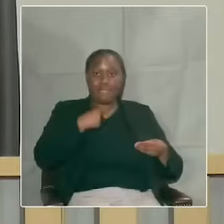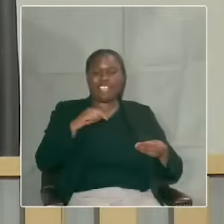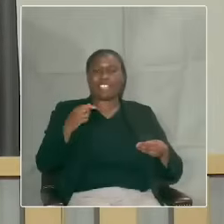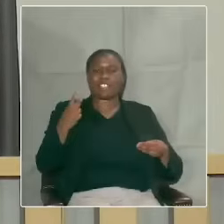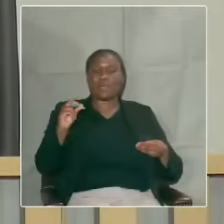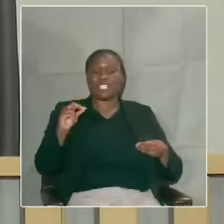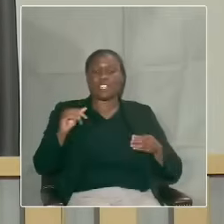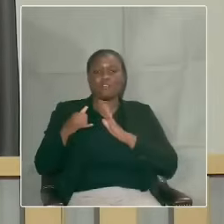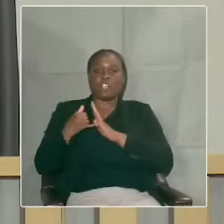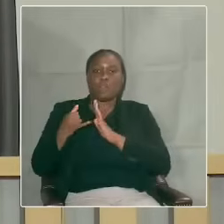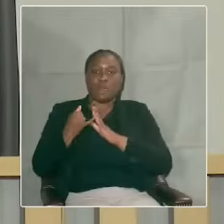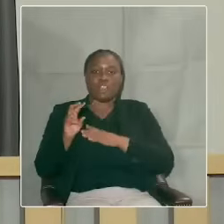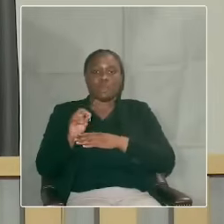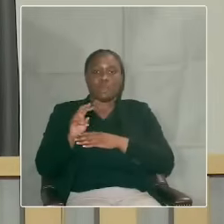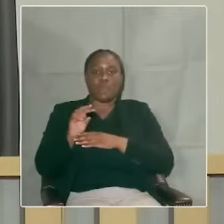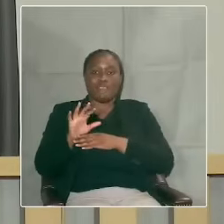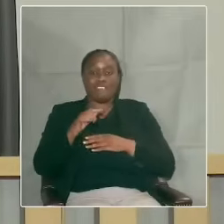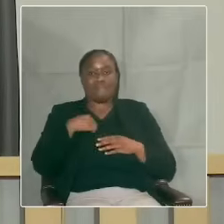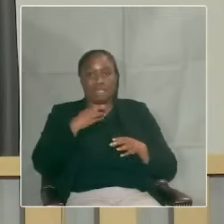2025.